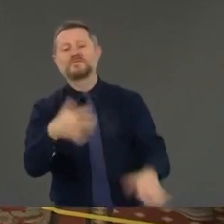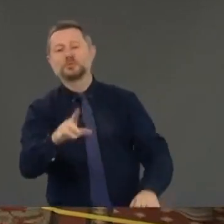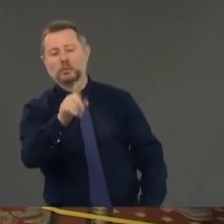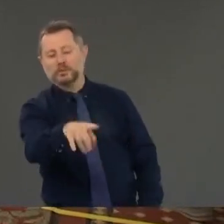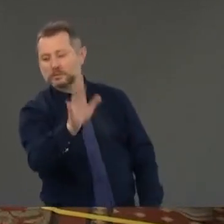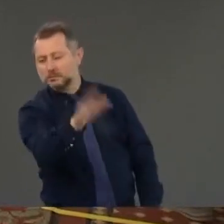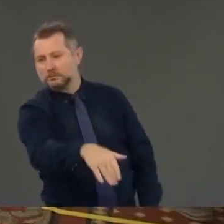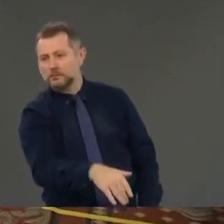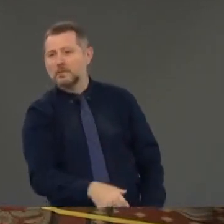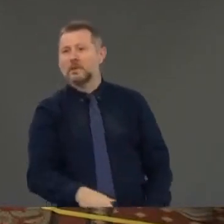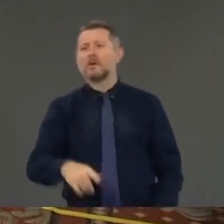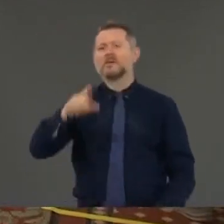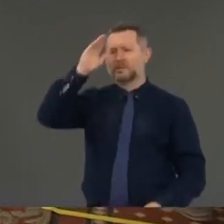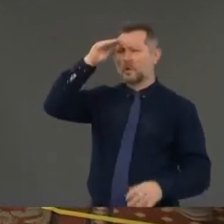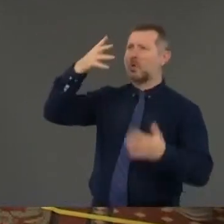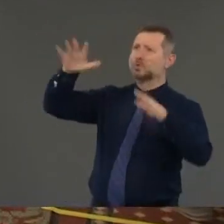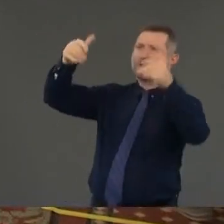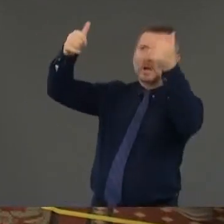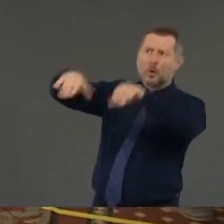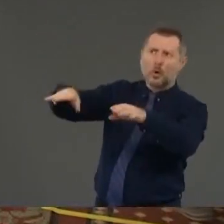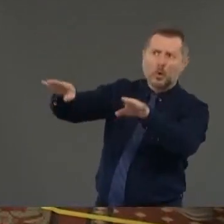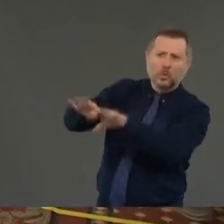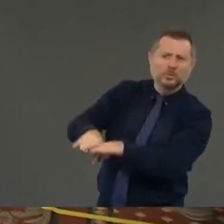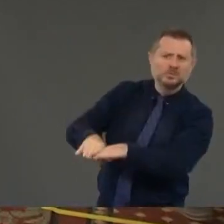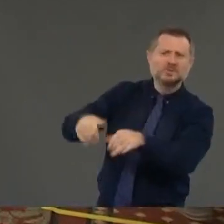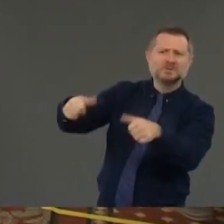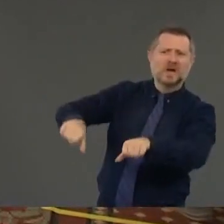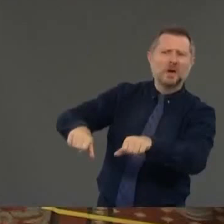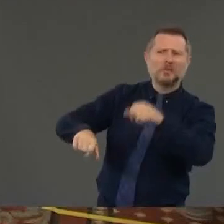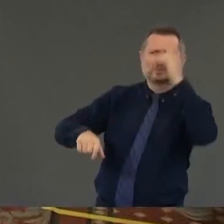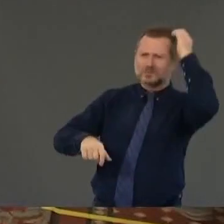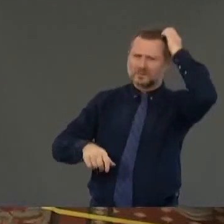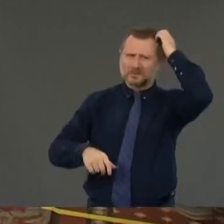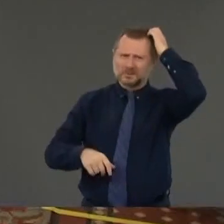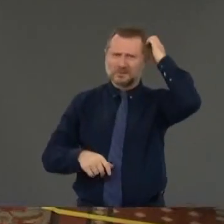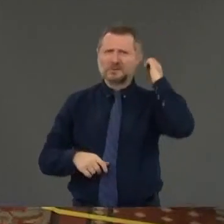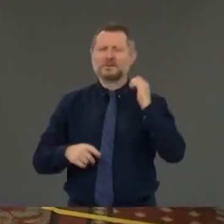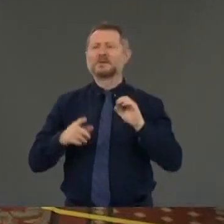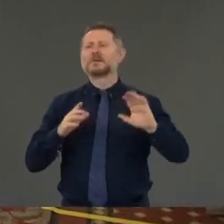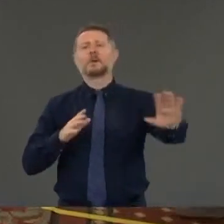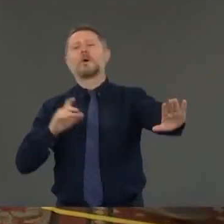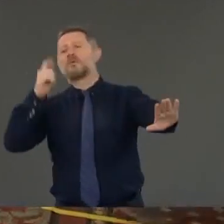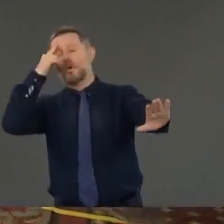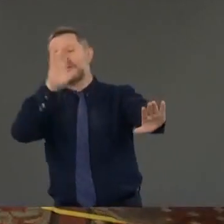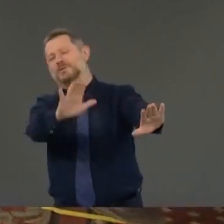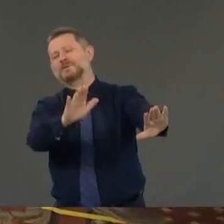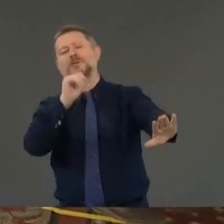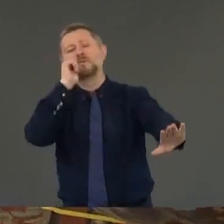camp sleepaway. We did. What do you want parents to do? See you next time.